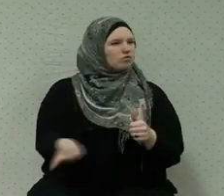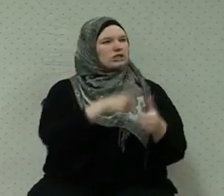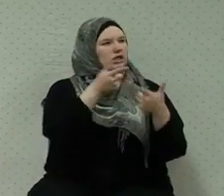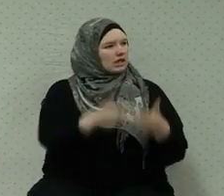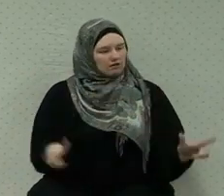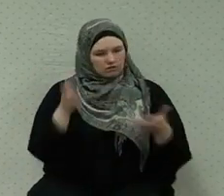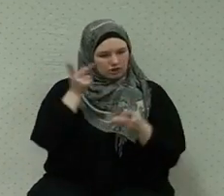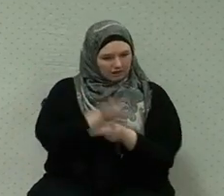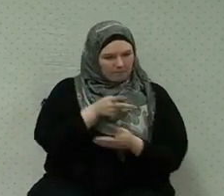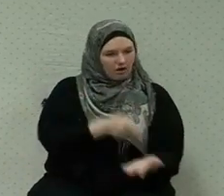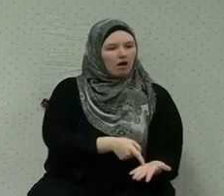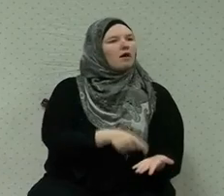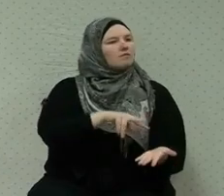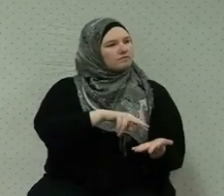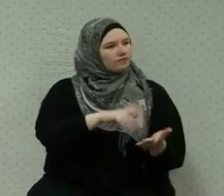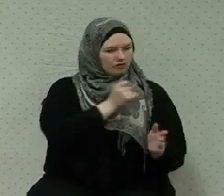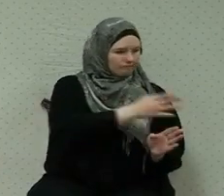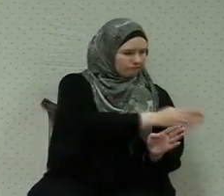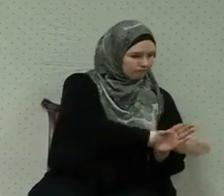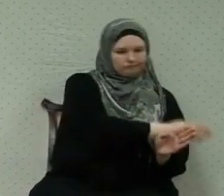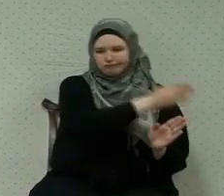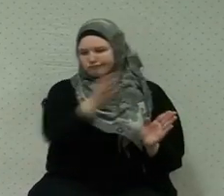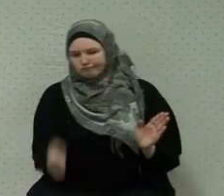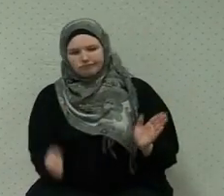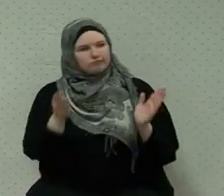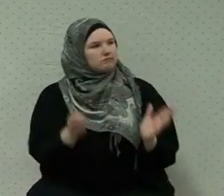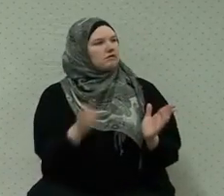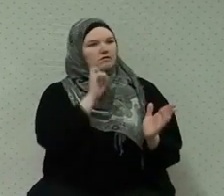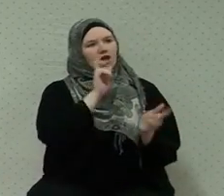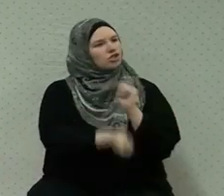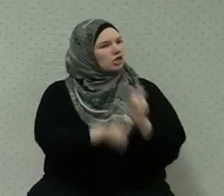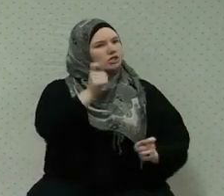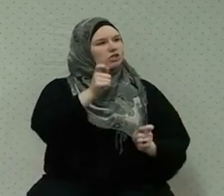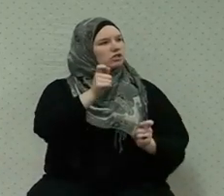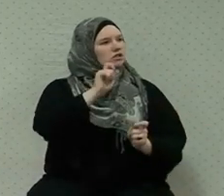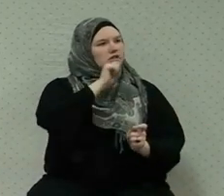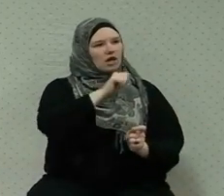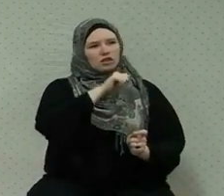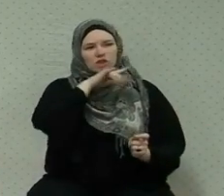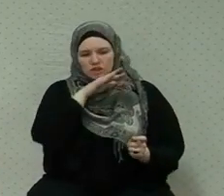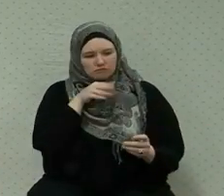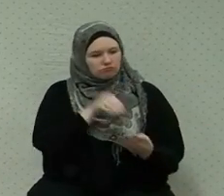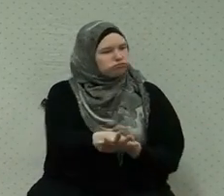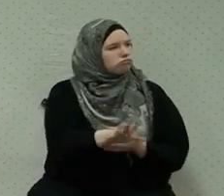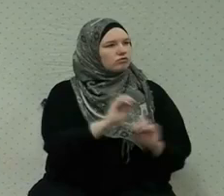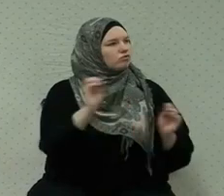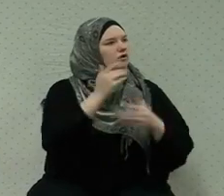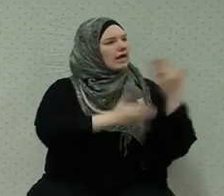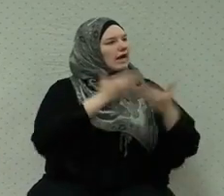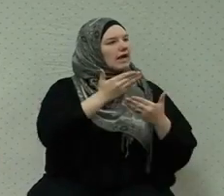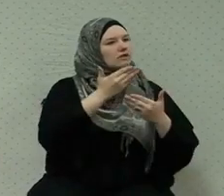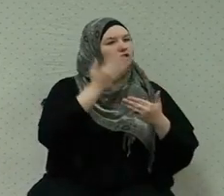language, from cover to cover, untampered with, unadulterated by any human hand or